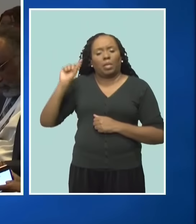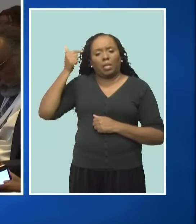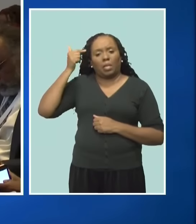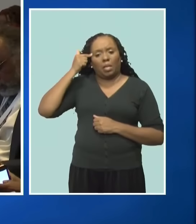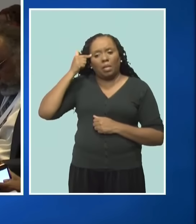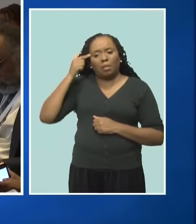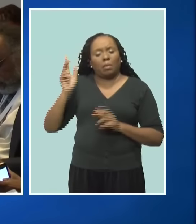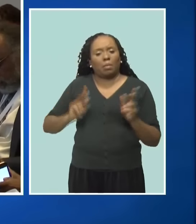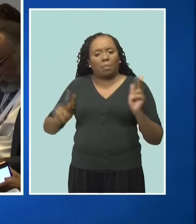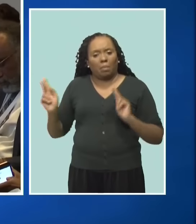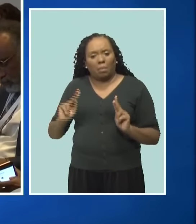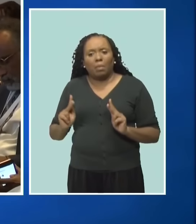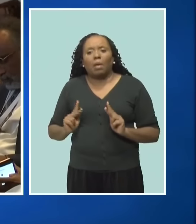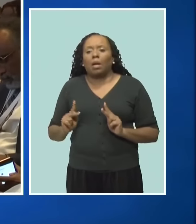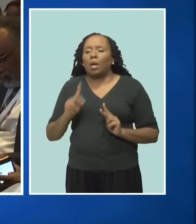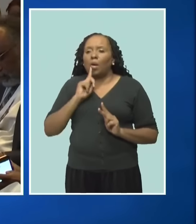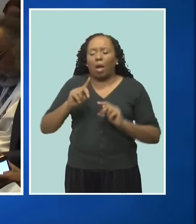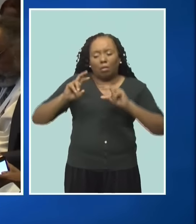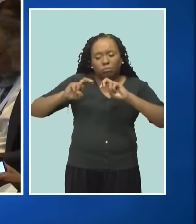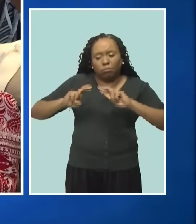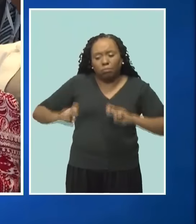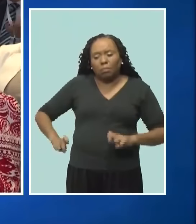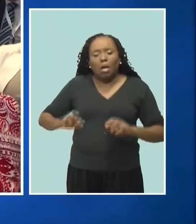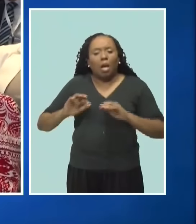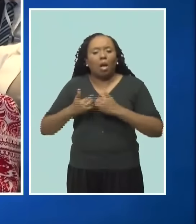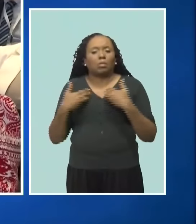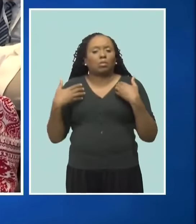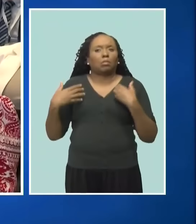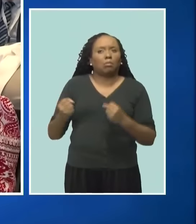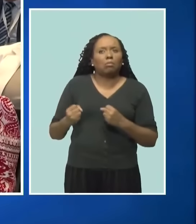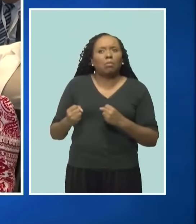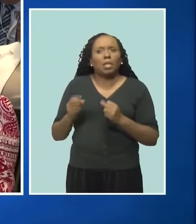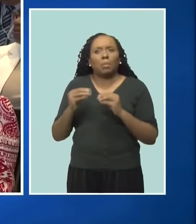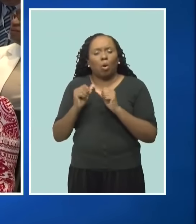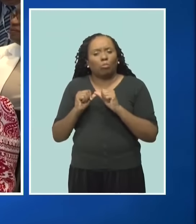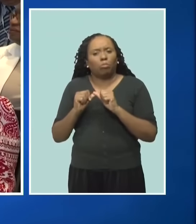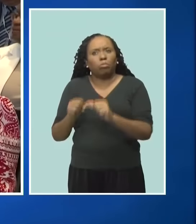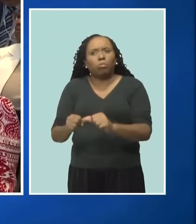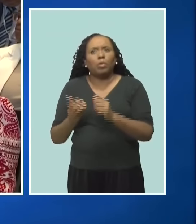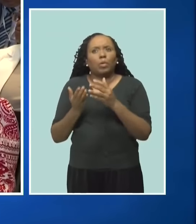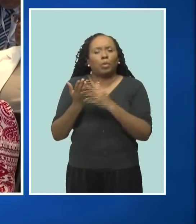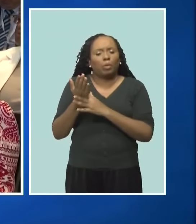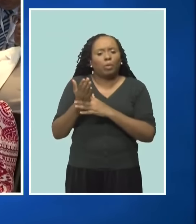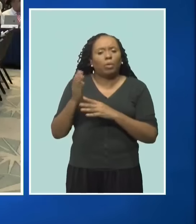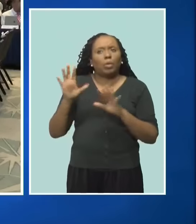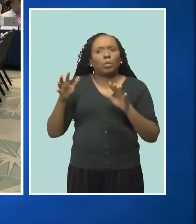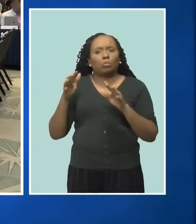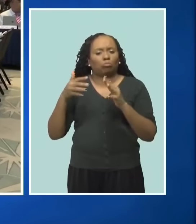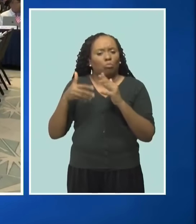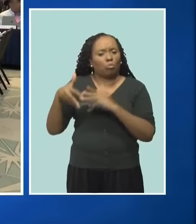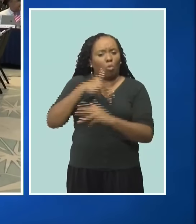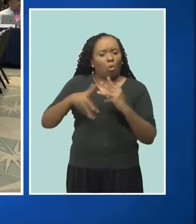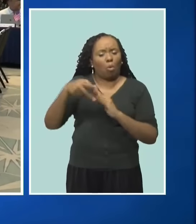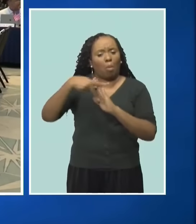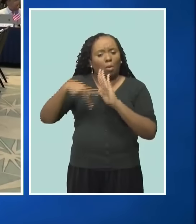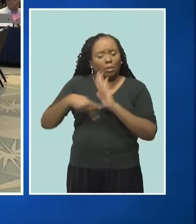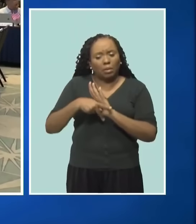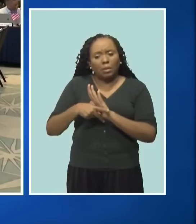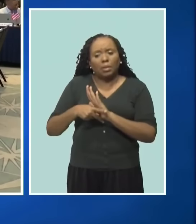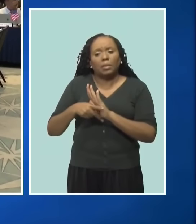the region, are delving into strategies to strengthen resilience through adaptive social policies that respond to the